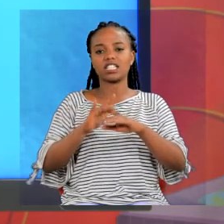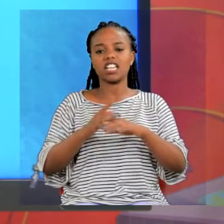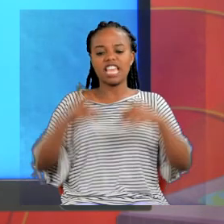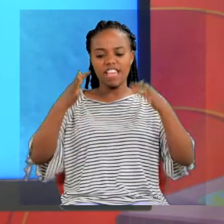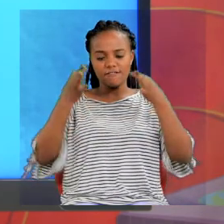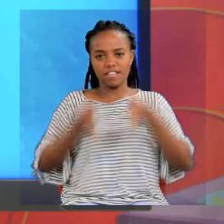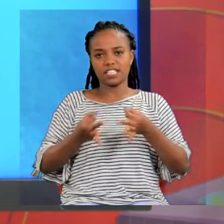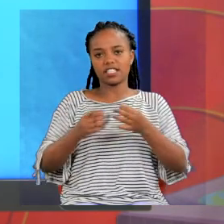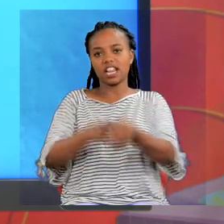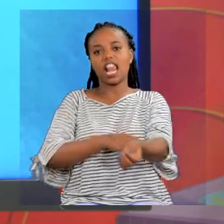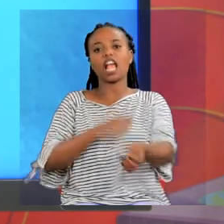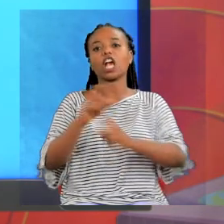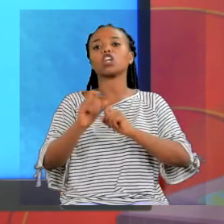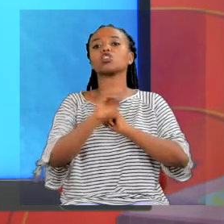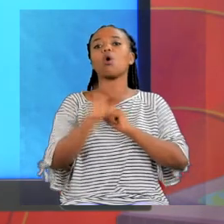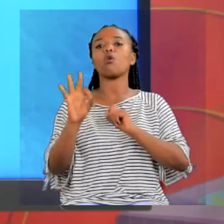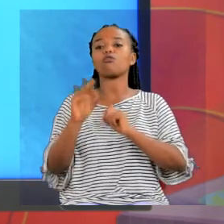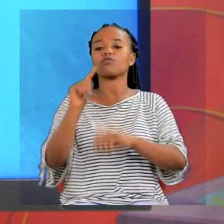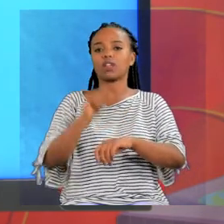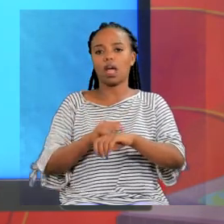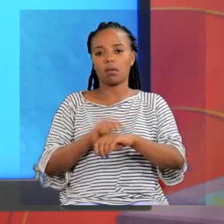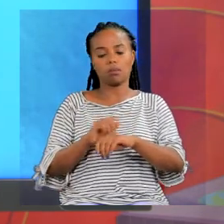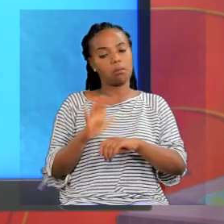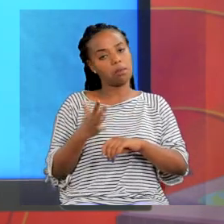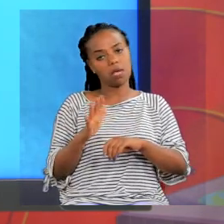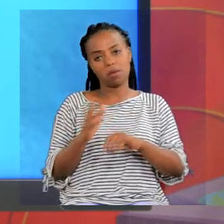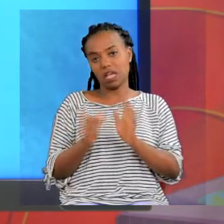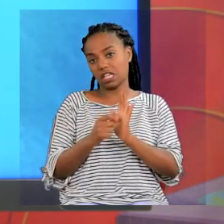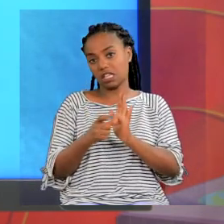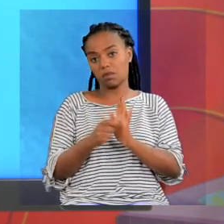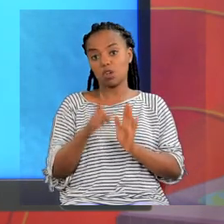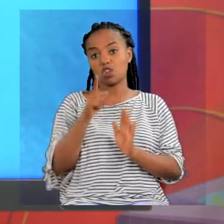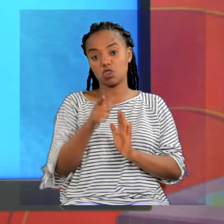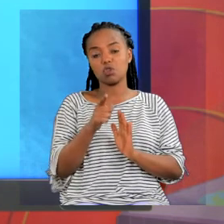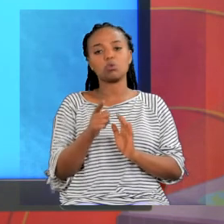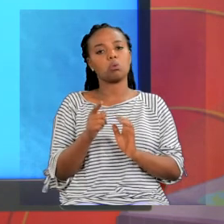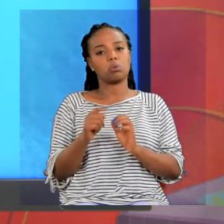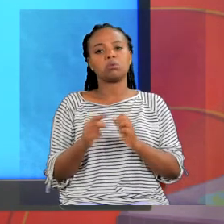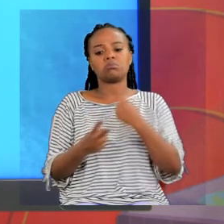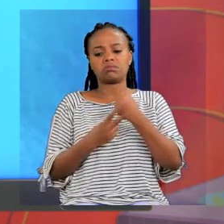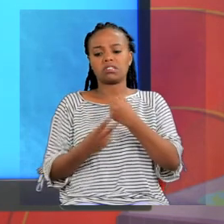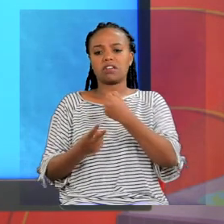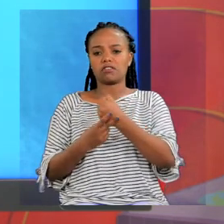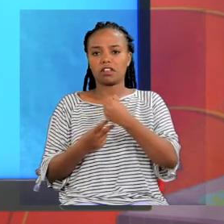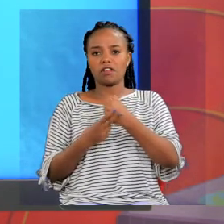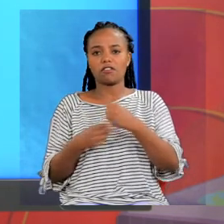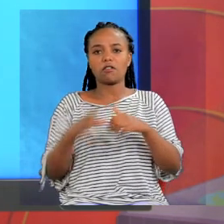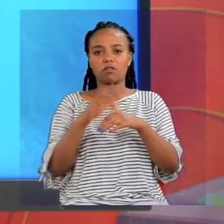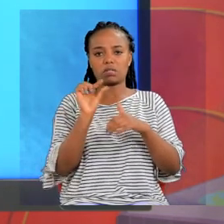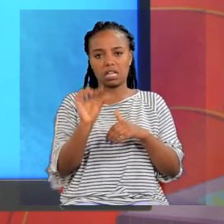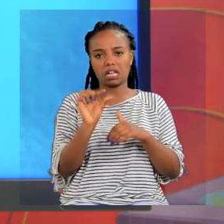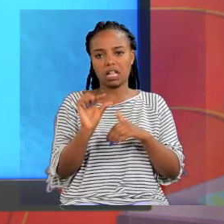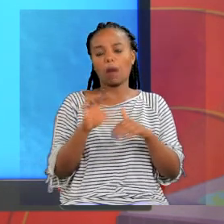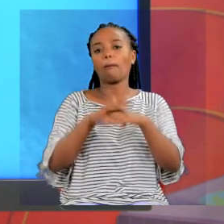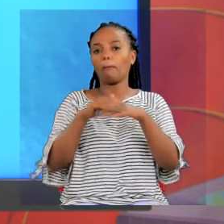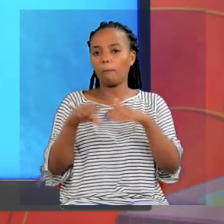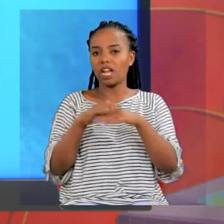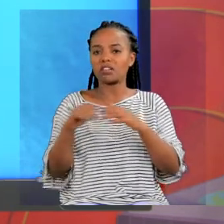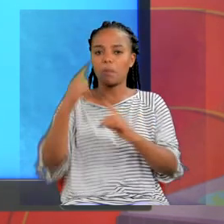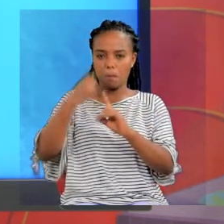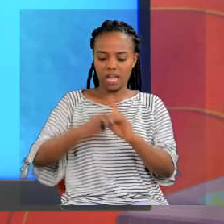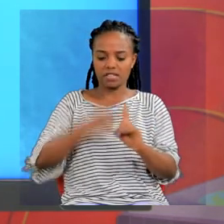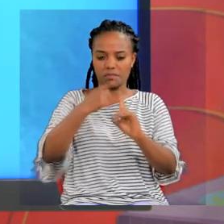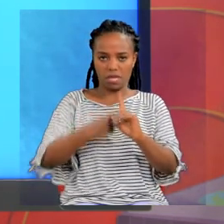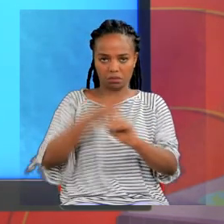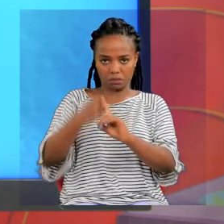time. Maybe, for example, you may seriously deposit a certain amount of money monthly. So